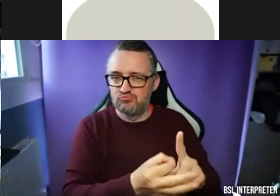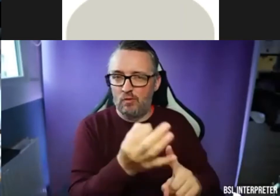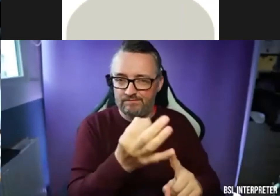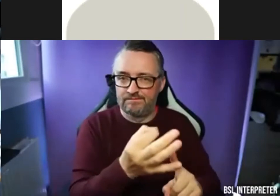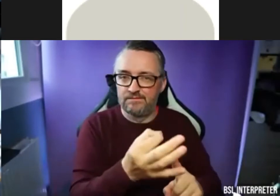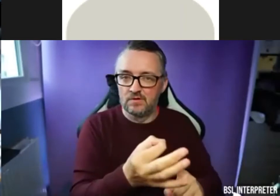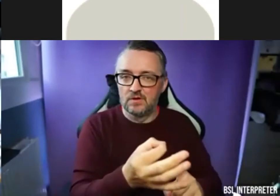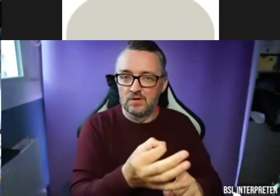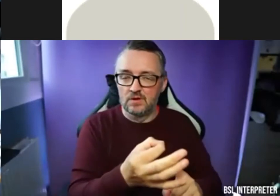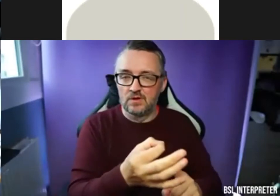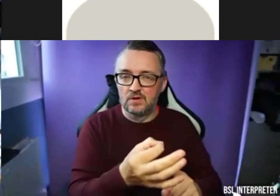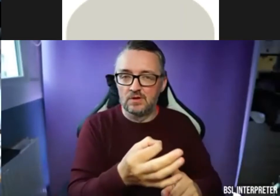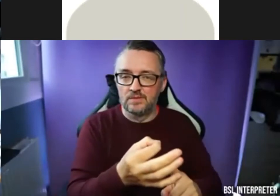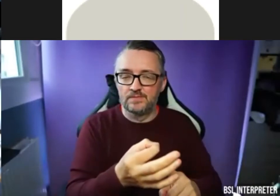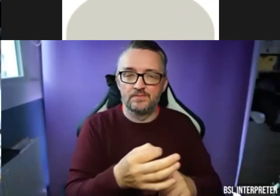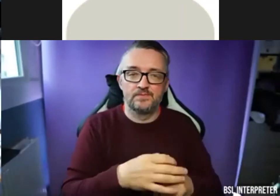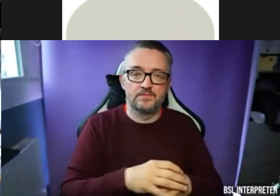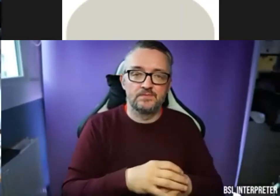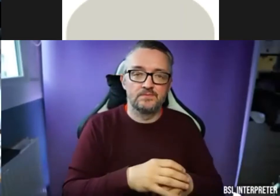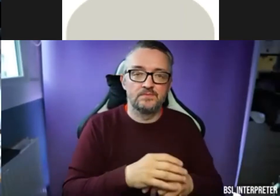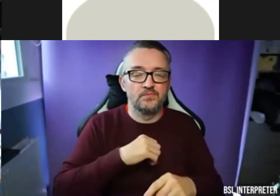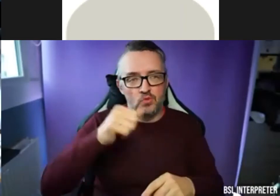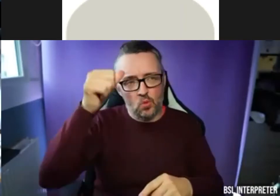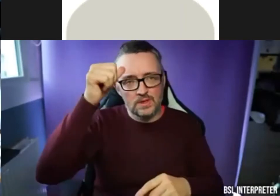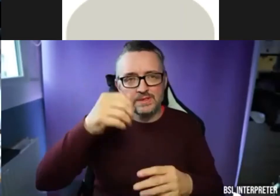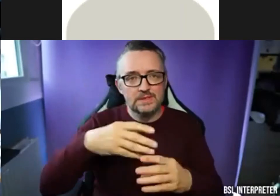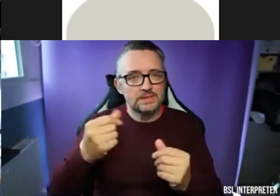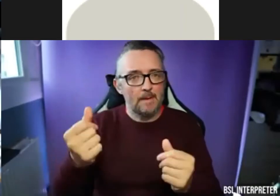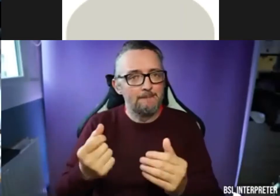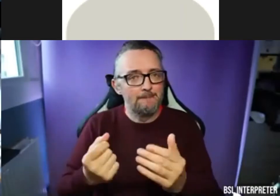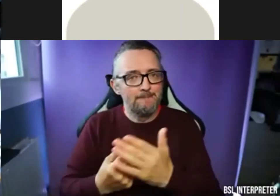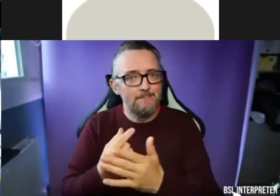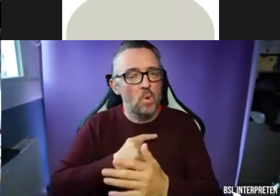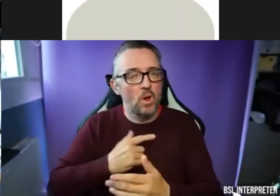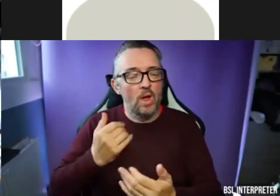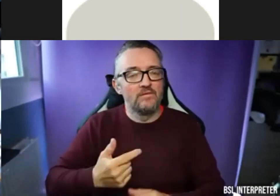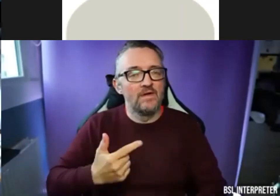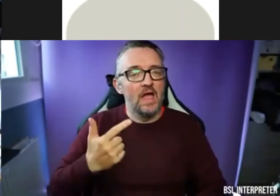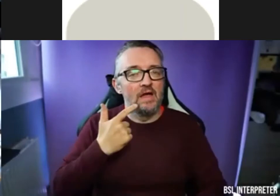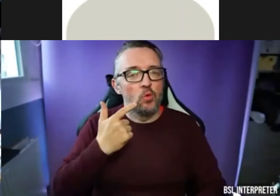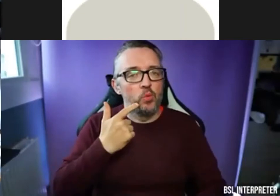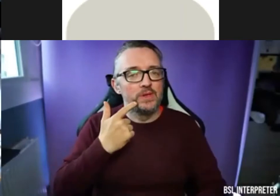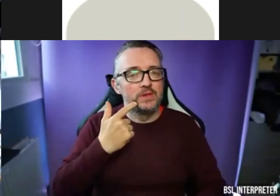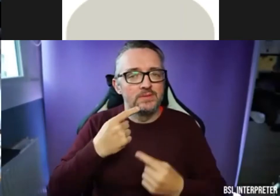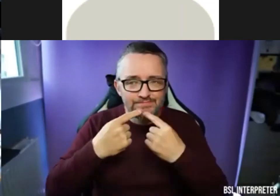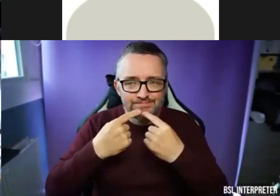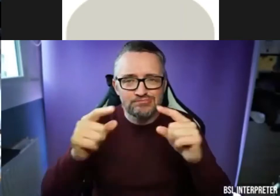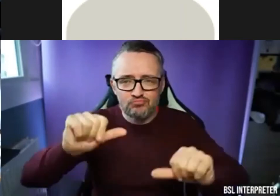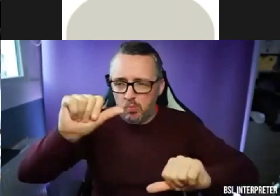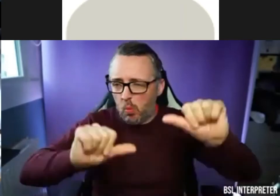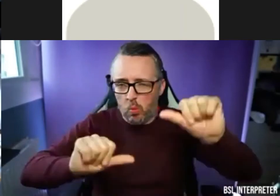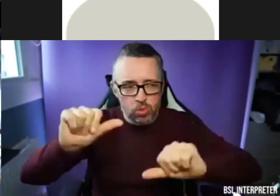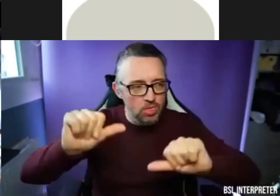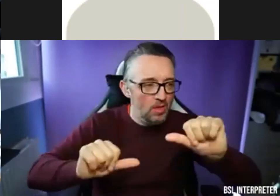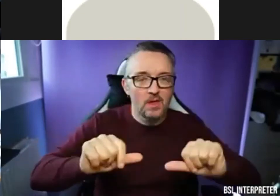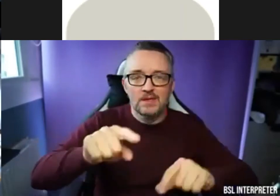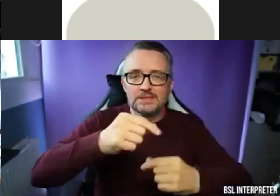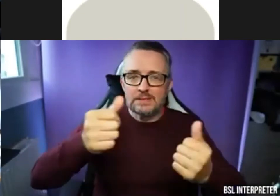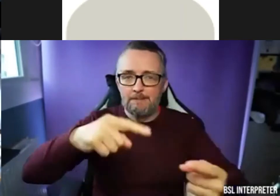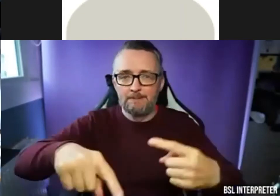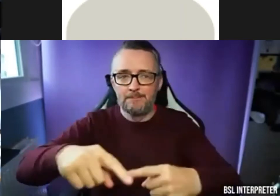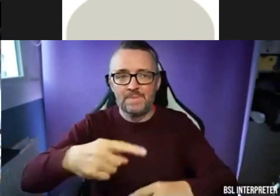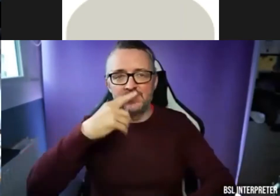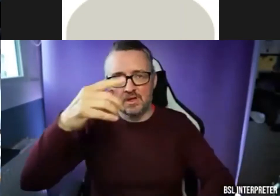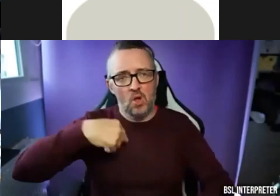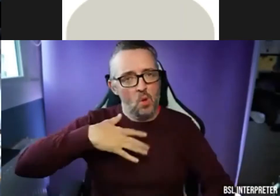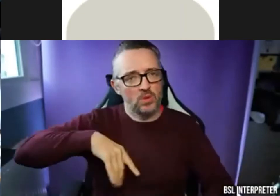already from Traveline. I know that there was a few things came out of our weekly poll that we would like to hear a little bit more about.